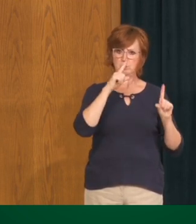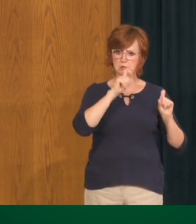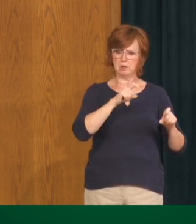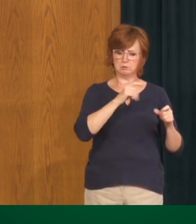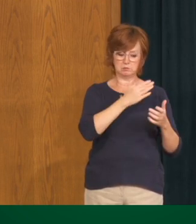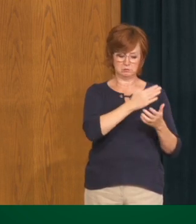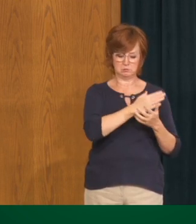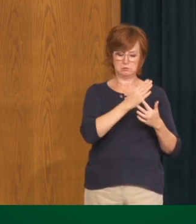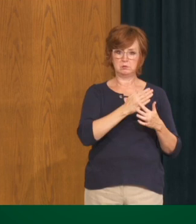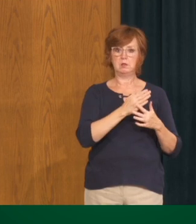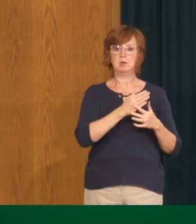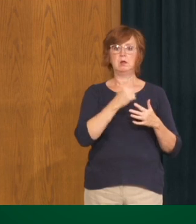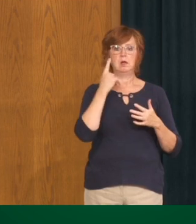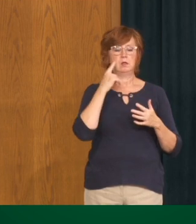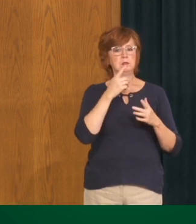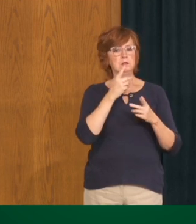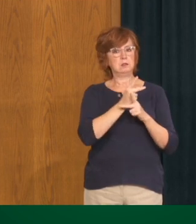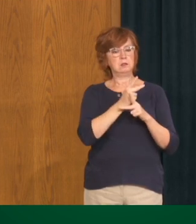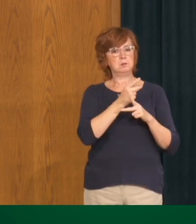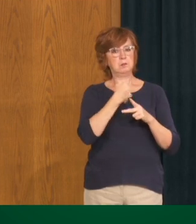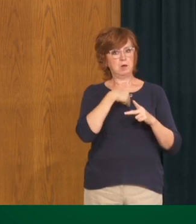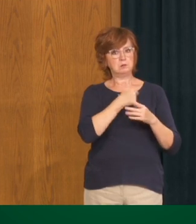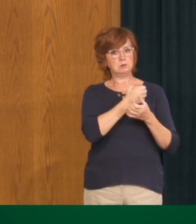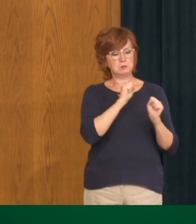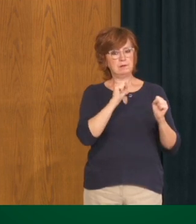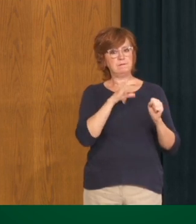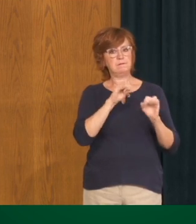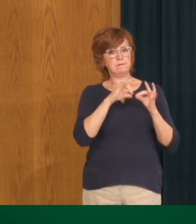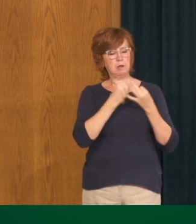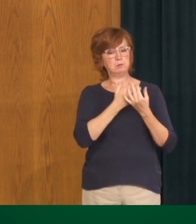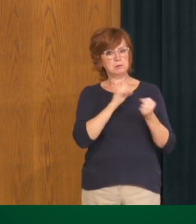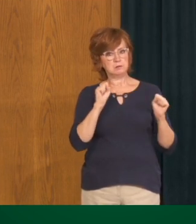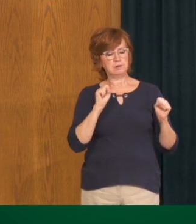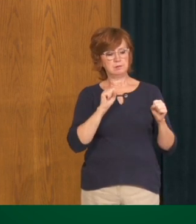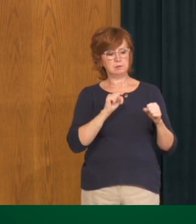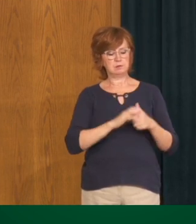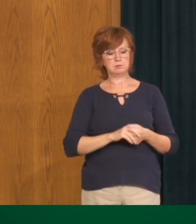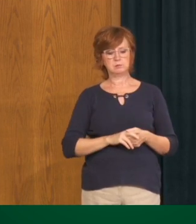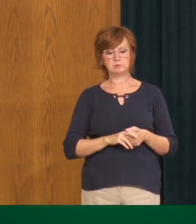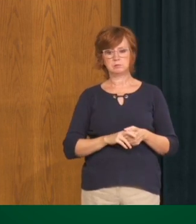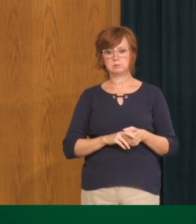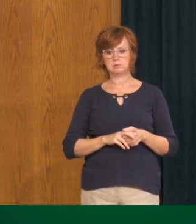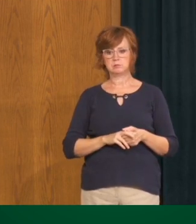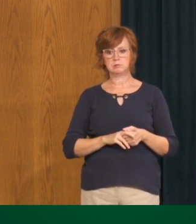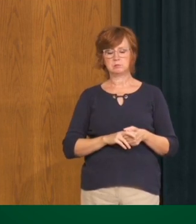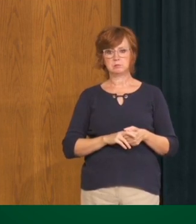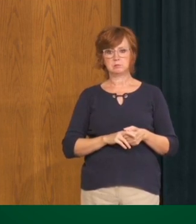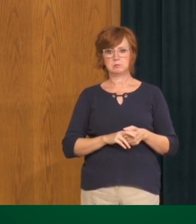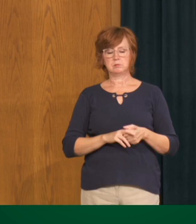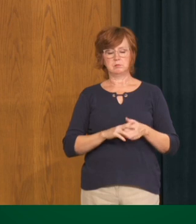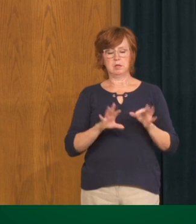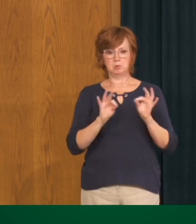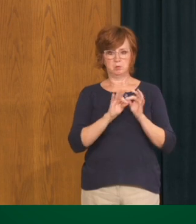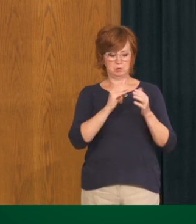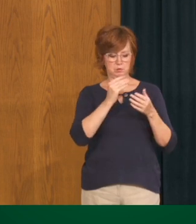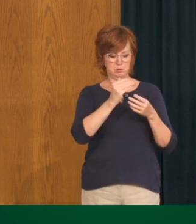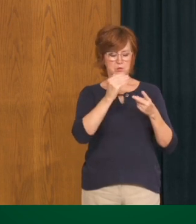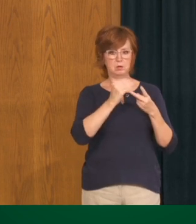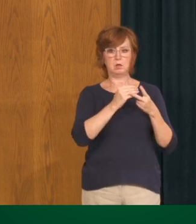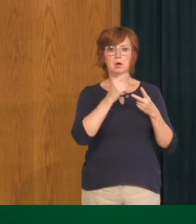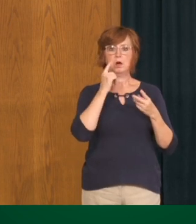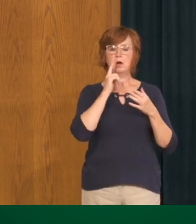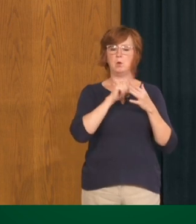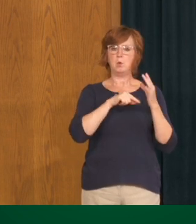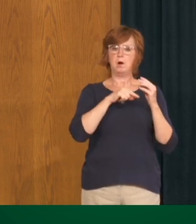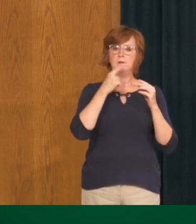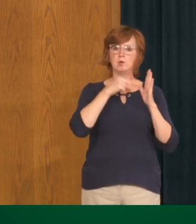but it also informs all of us in terms of numbers and the geography and where transmission is happening. So that's important. Within the school setting,